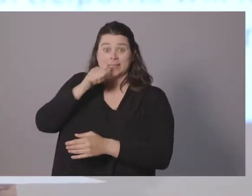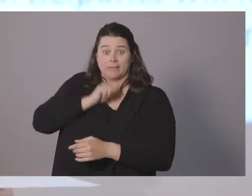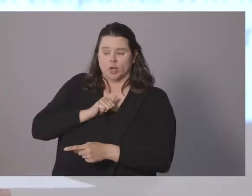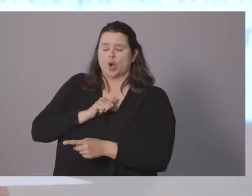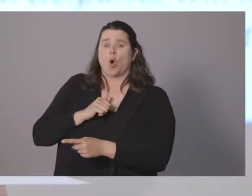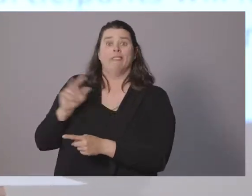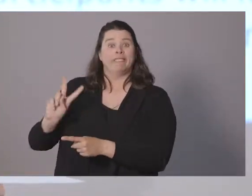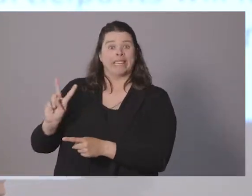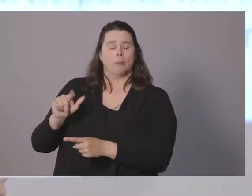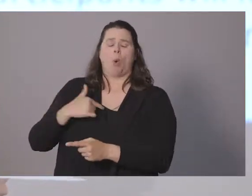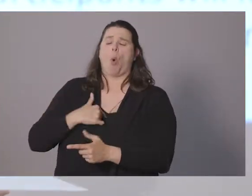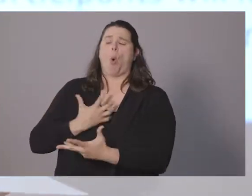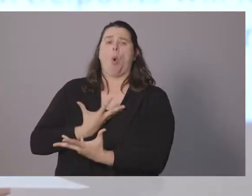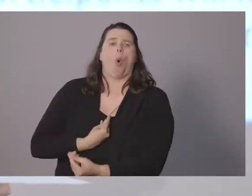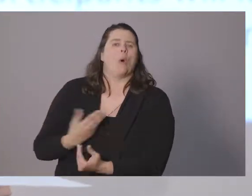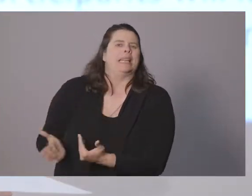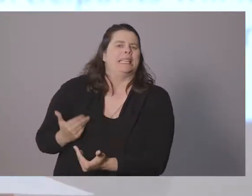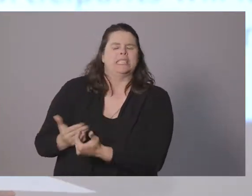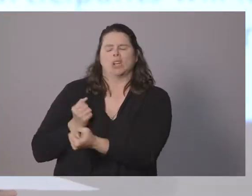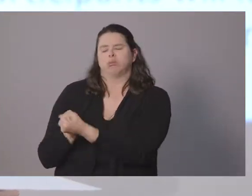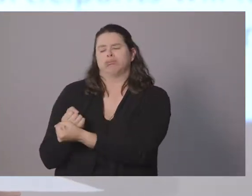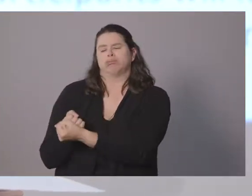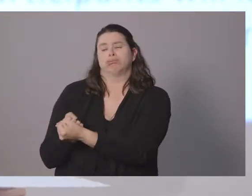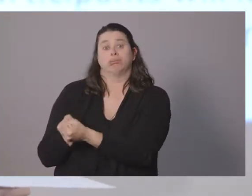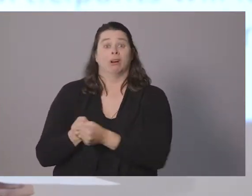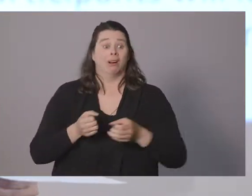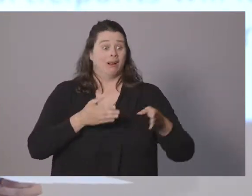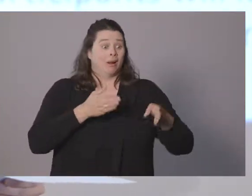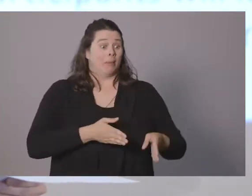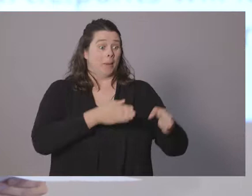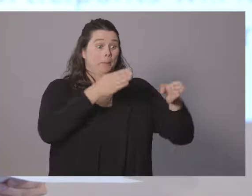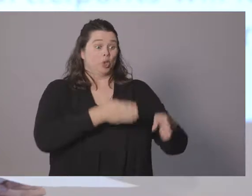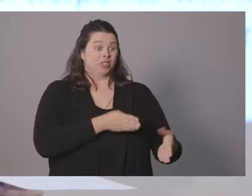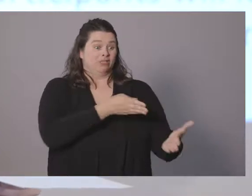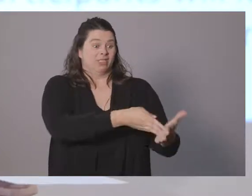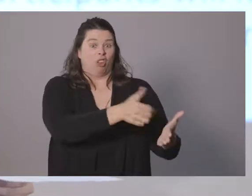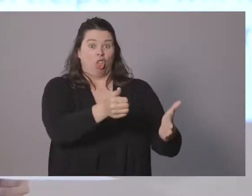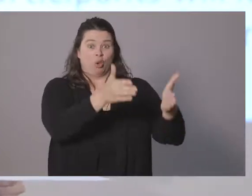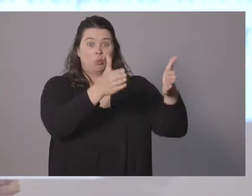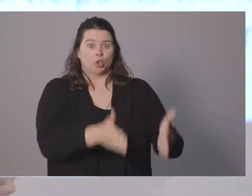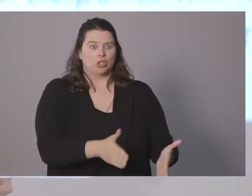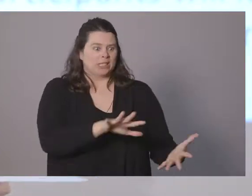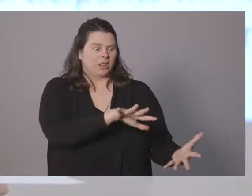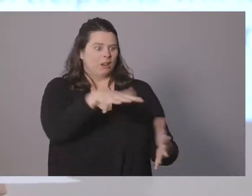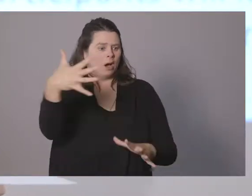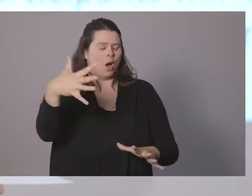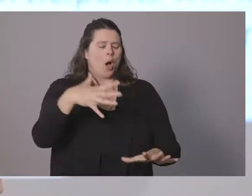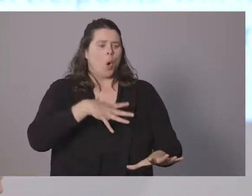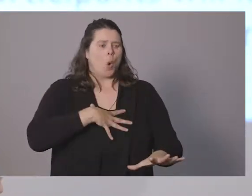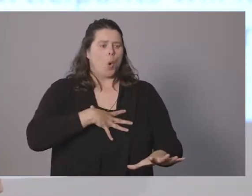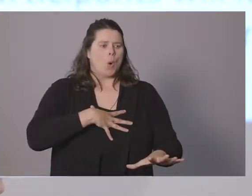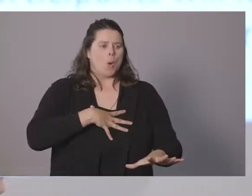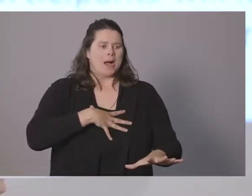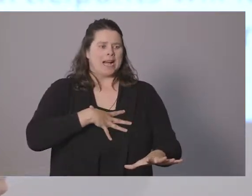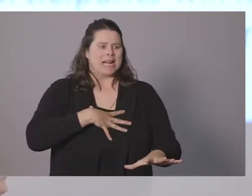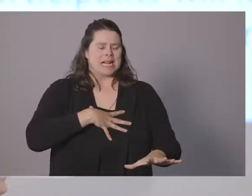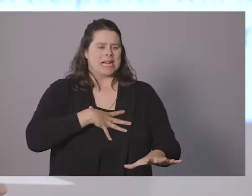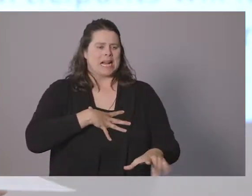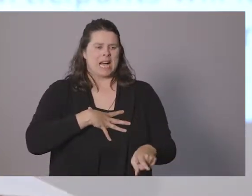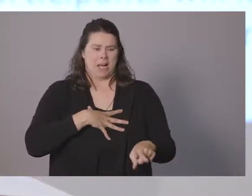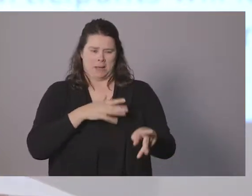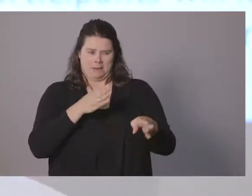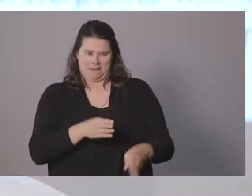who bear witness are caught in the conflict between victim and perpetrator. It is morally impossible to remain neutral in